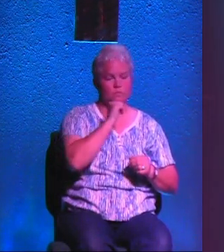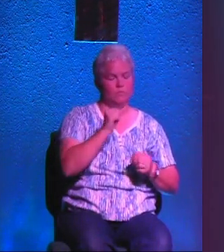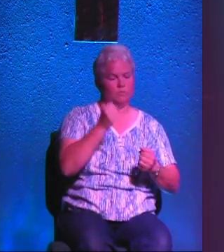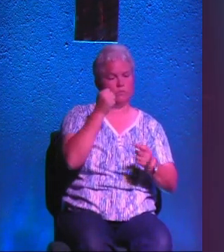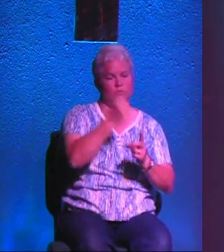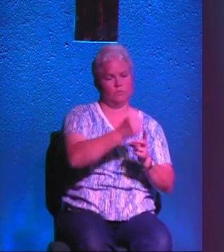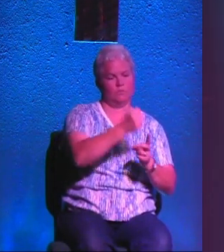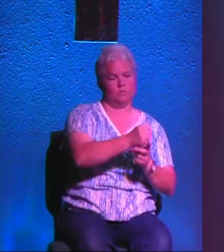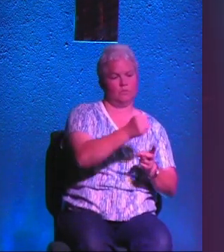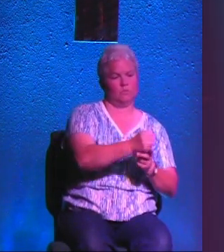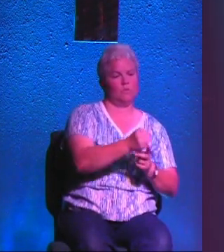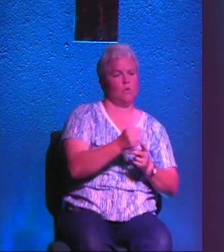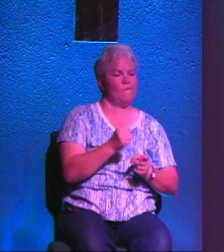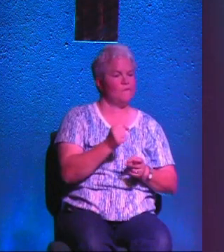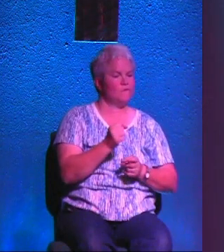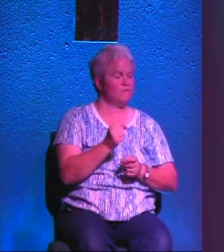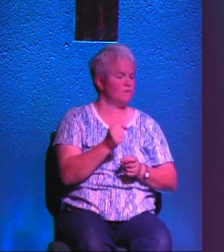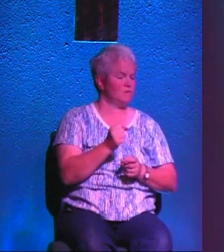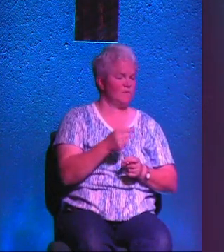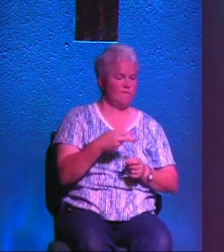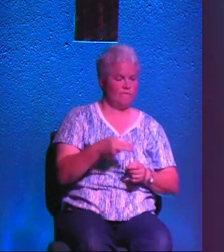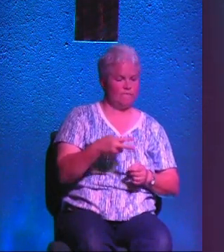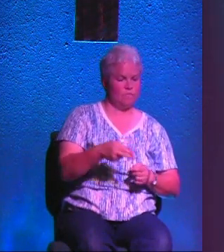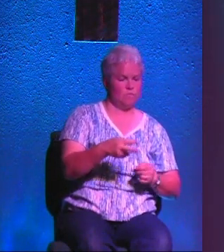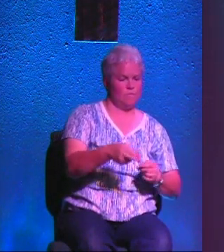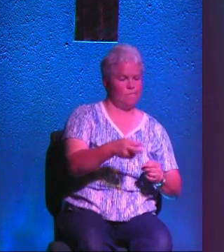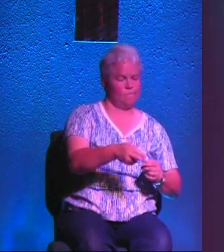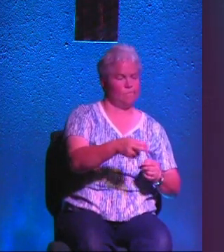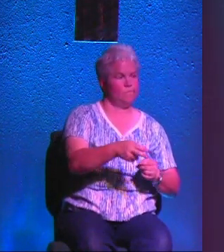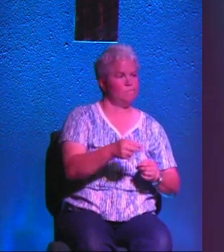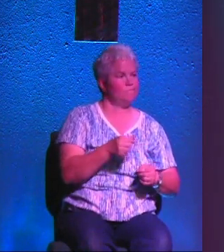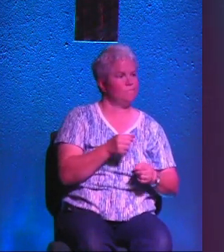punishing the body for things, cutting